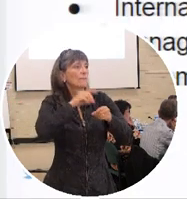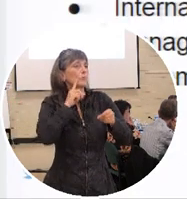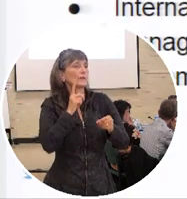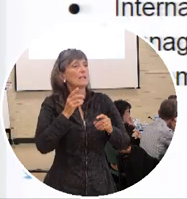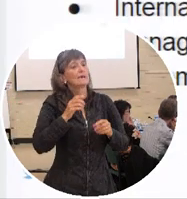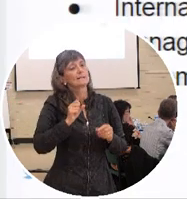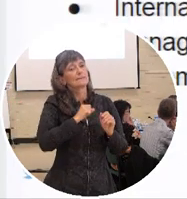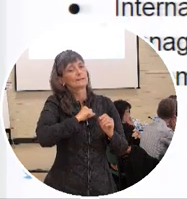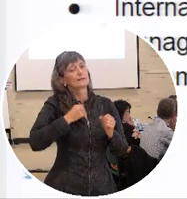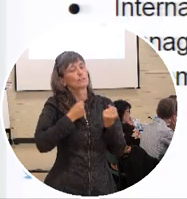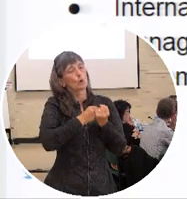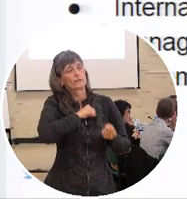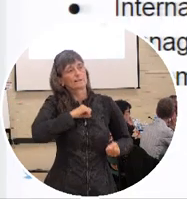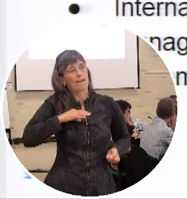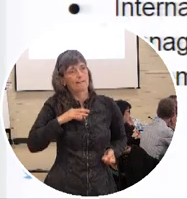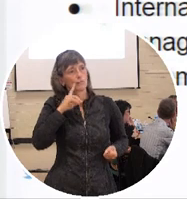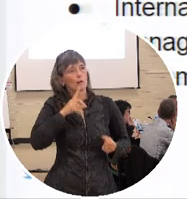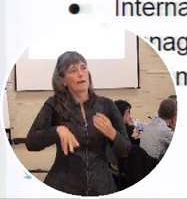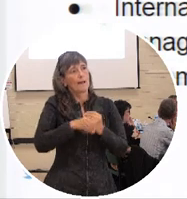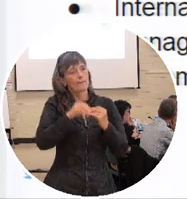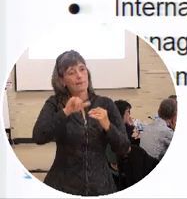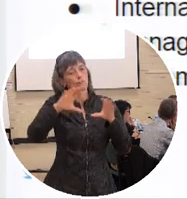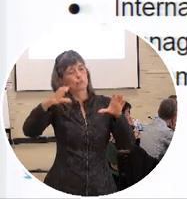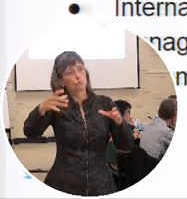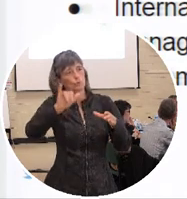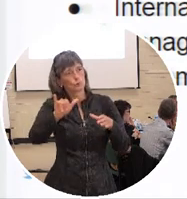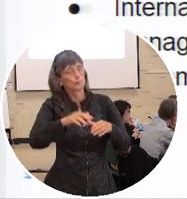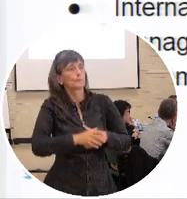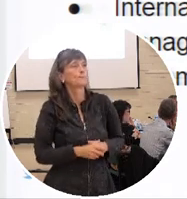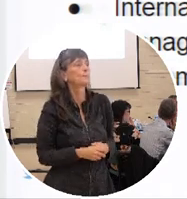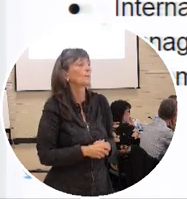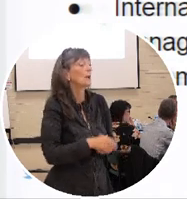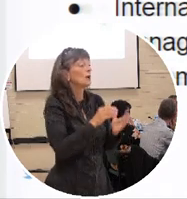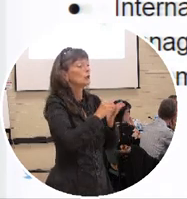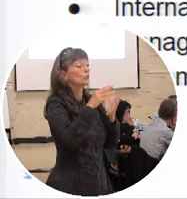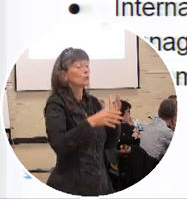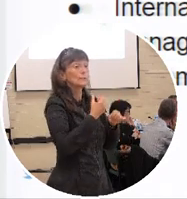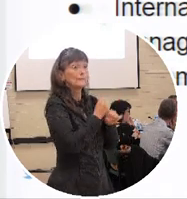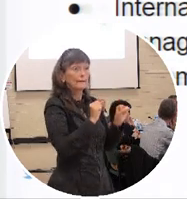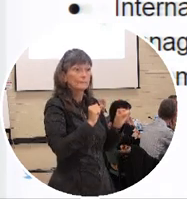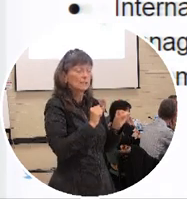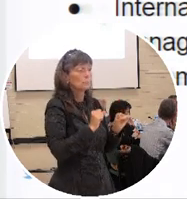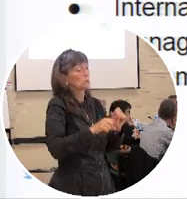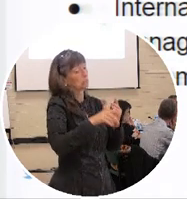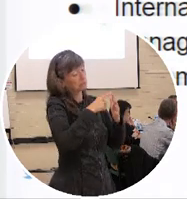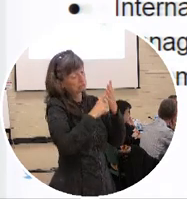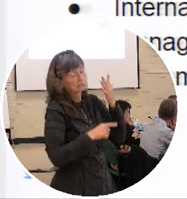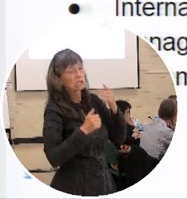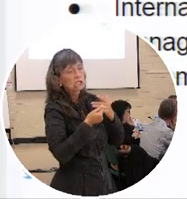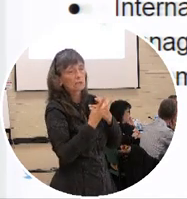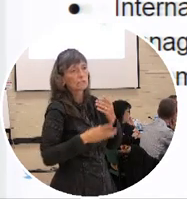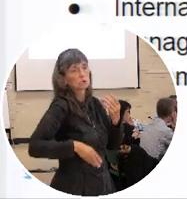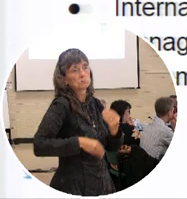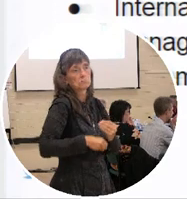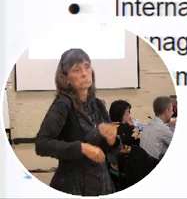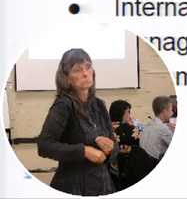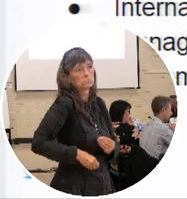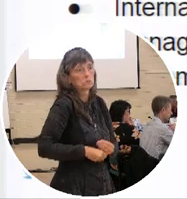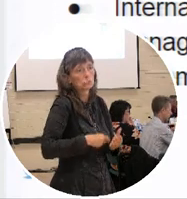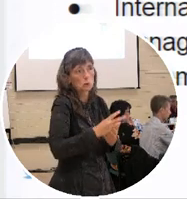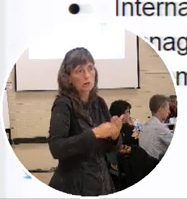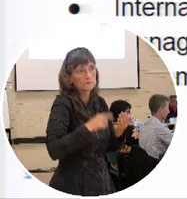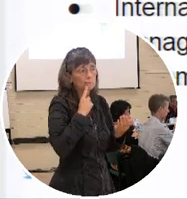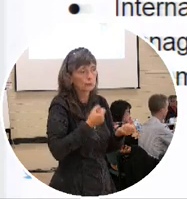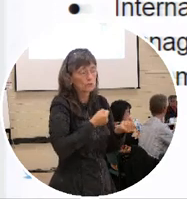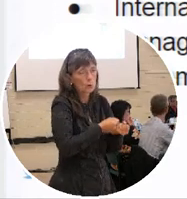Student transportation, a number of protocols were implemented this year to enhance student safety and operational effectiveness.